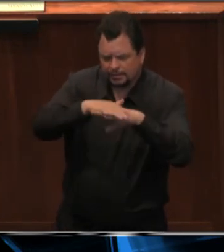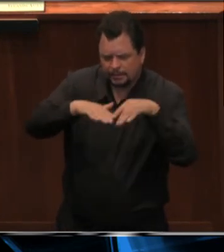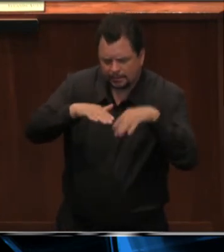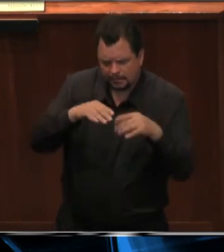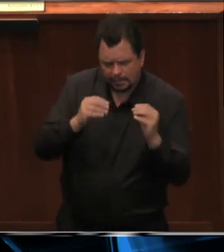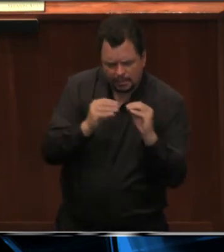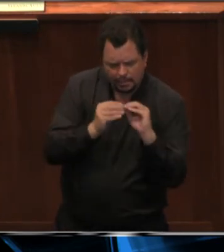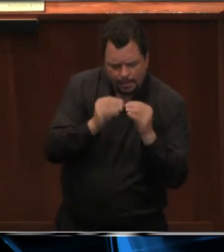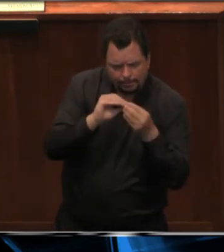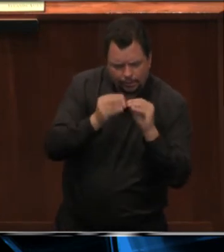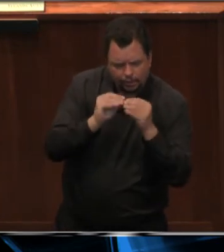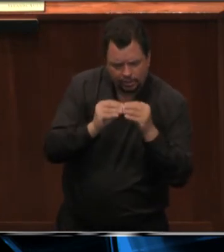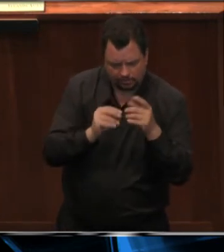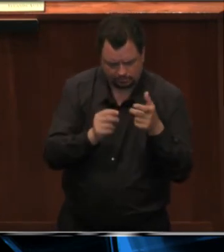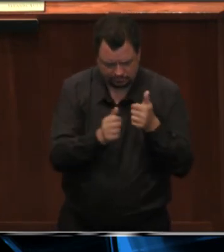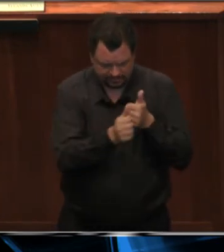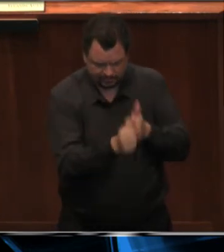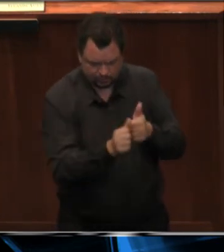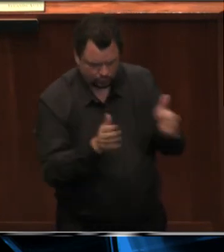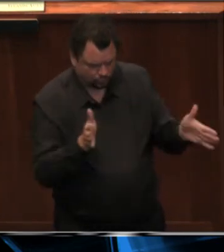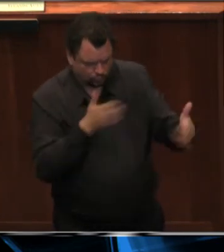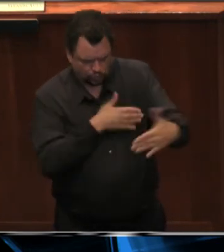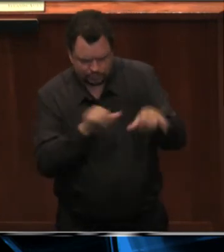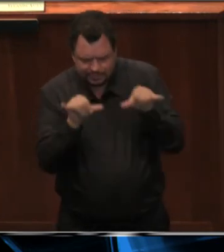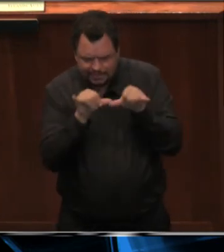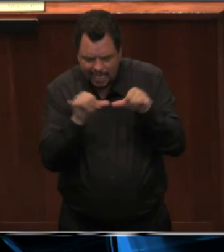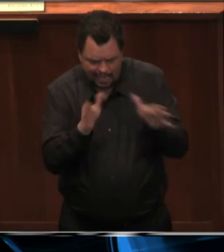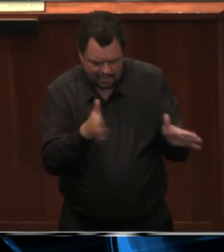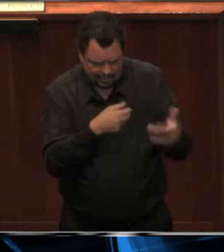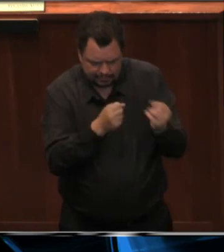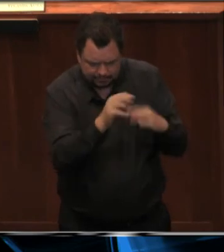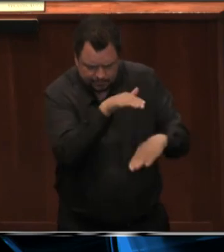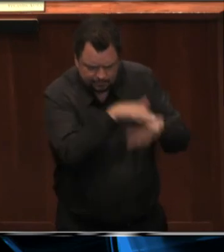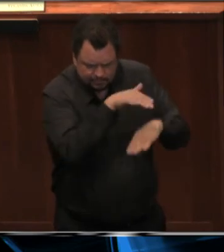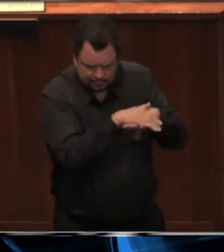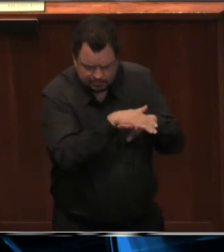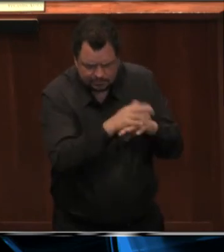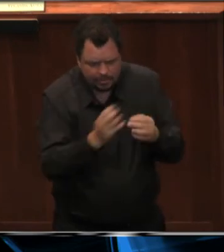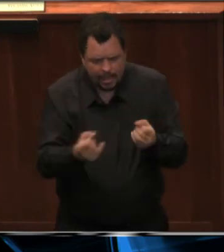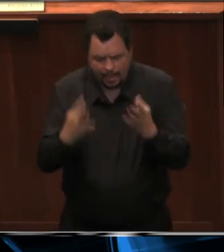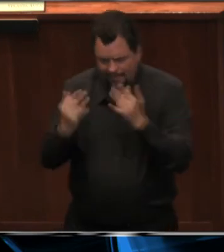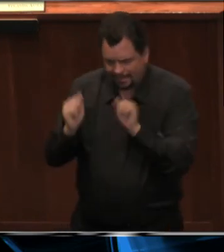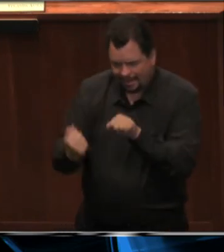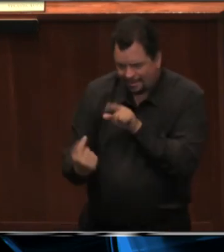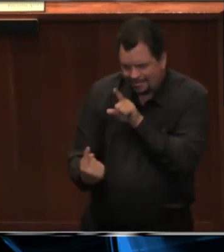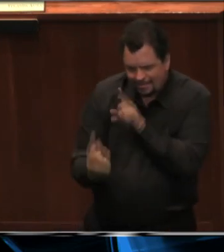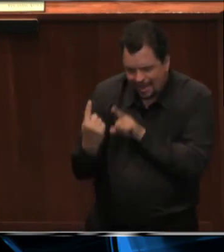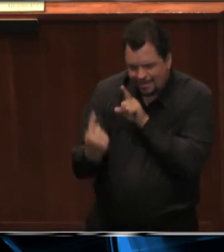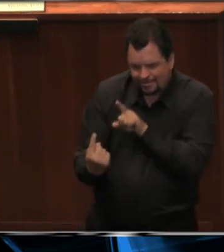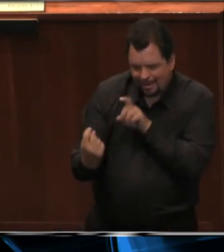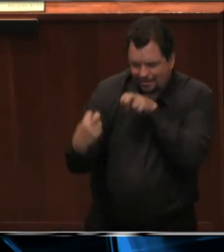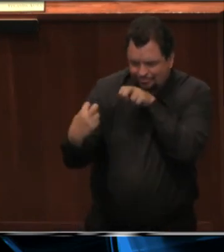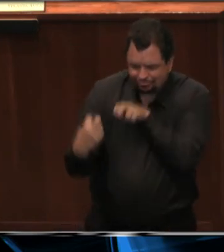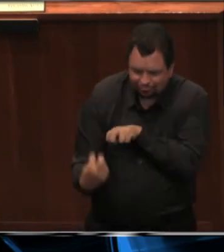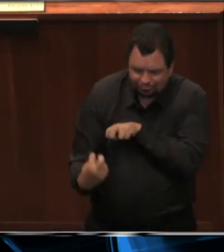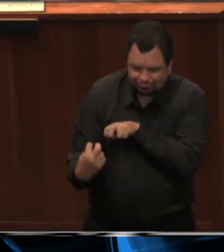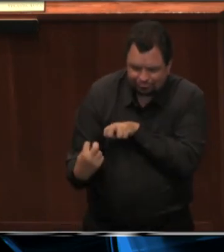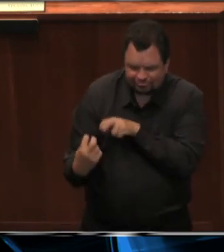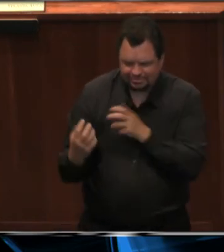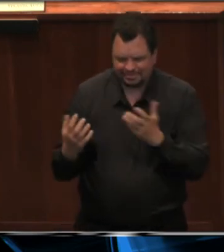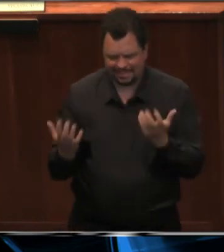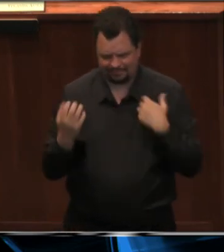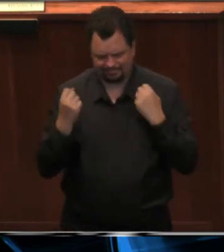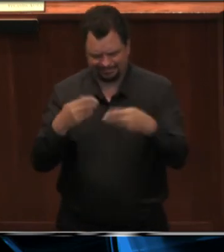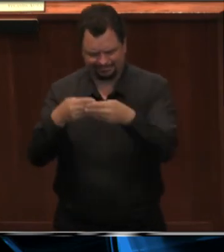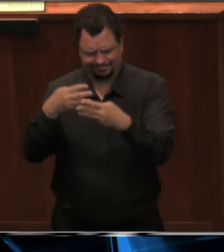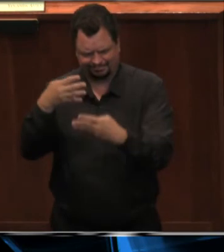for educators with direct contact to students, and to require all districts through a public health order or some other